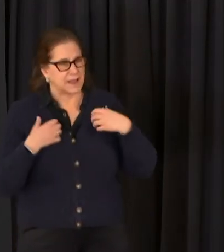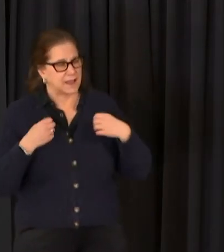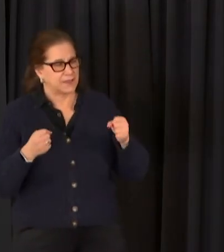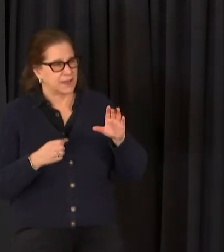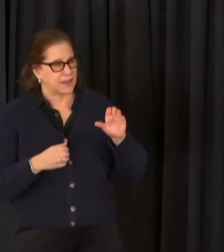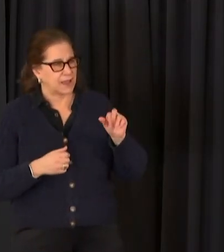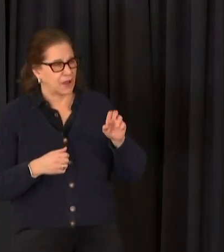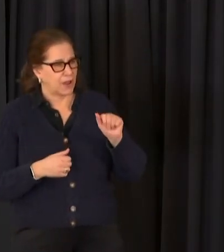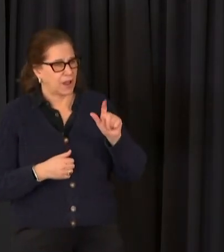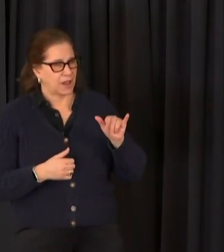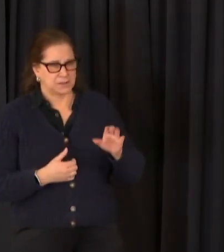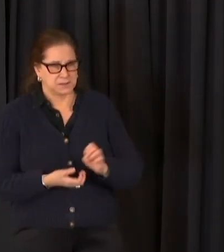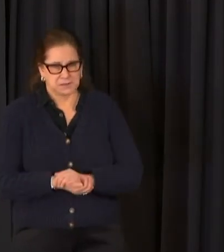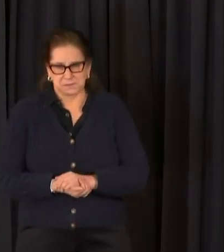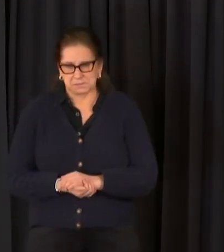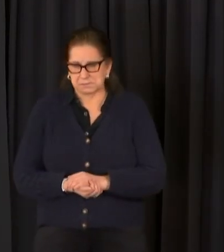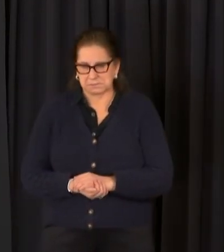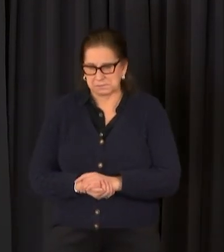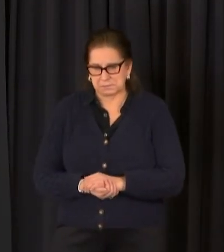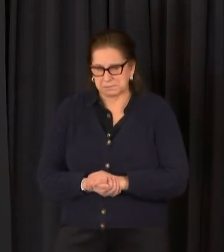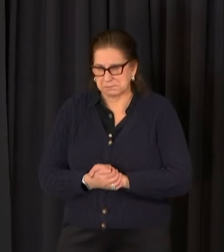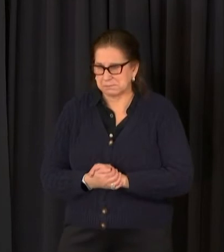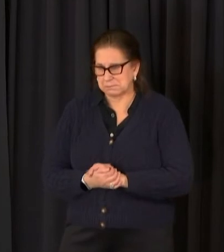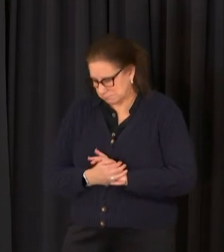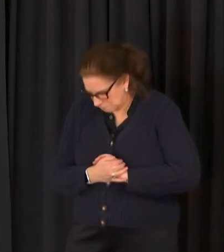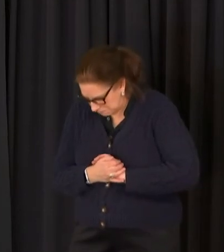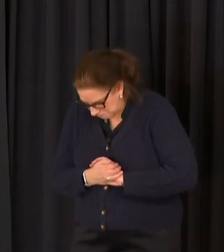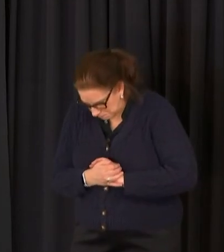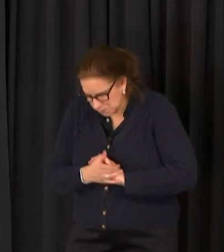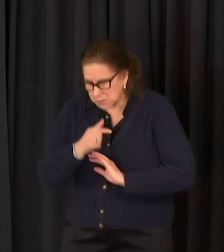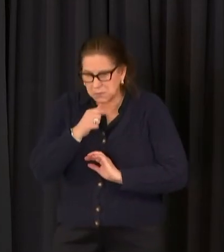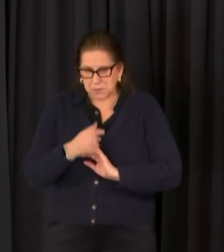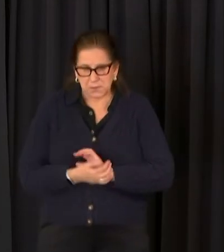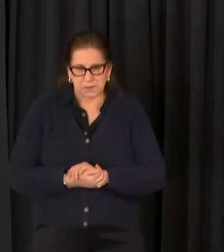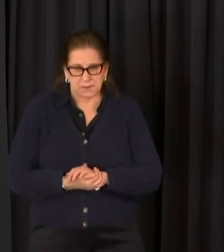DC Healthcare. I'm not Is sure that what the you're referring to. Alliance of Hospitals?